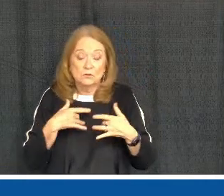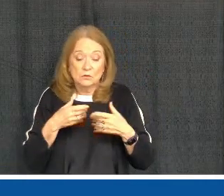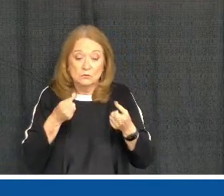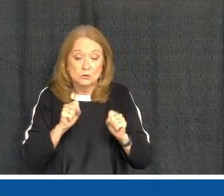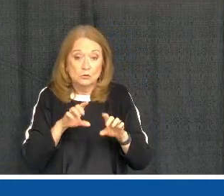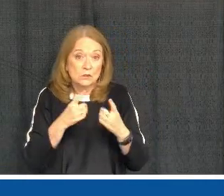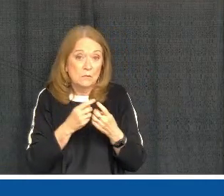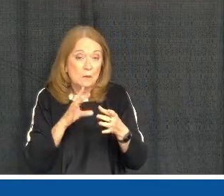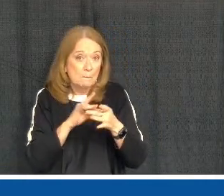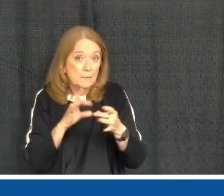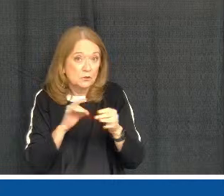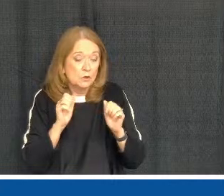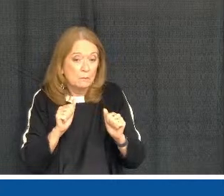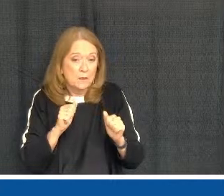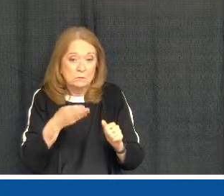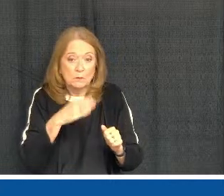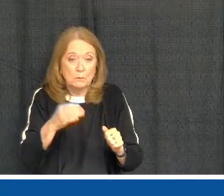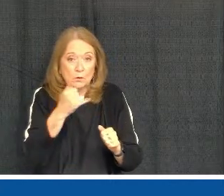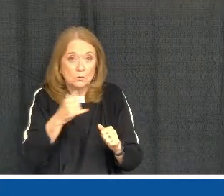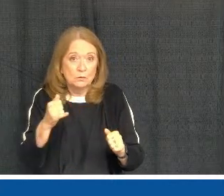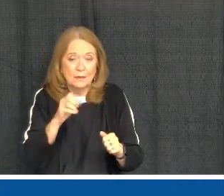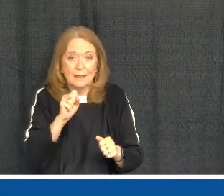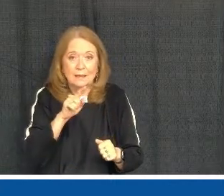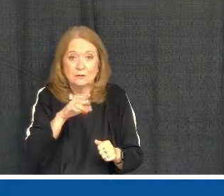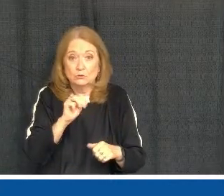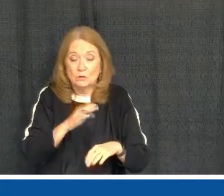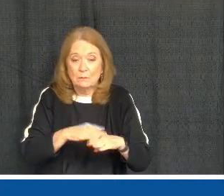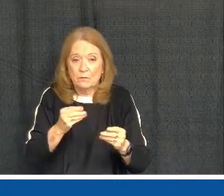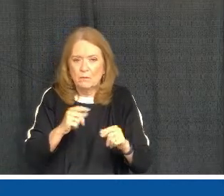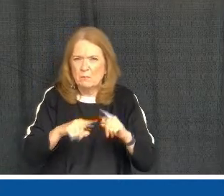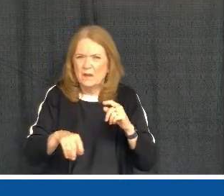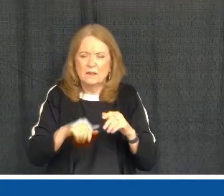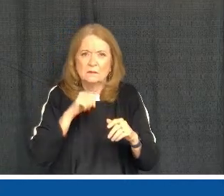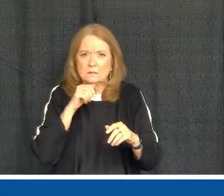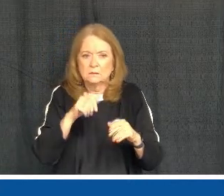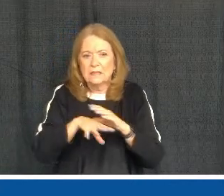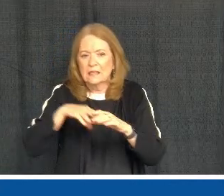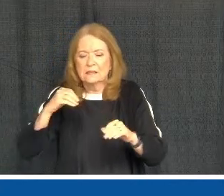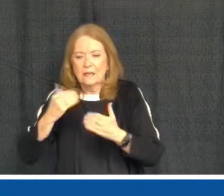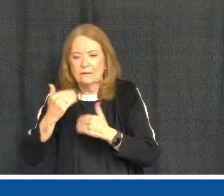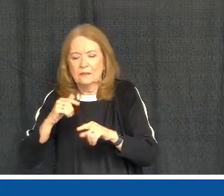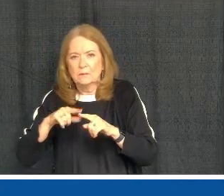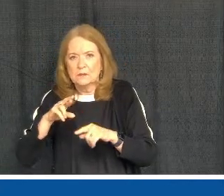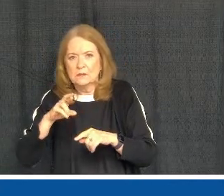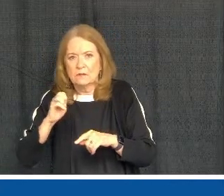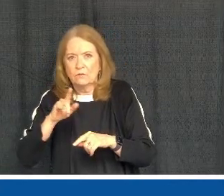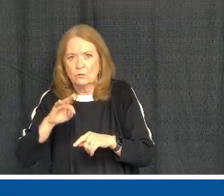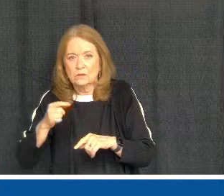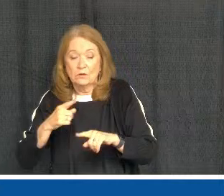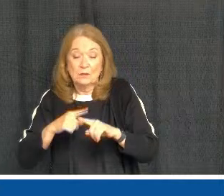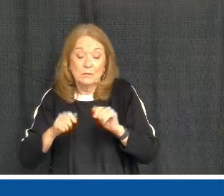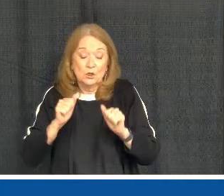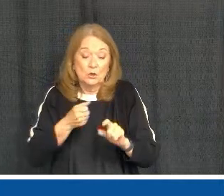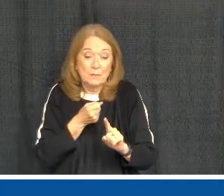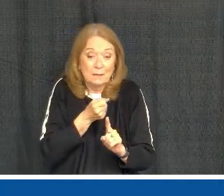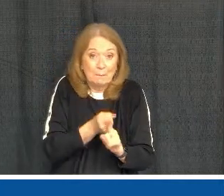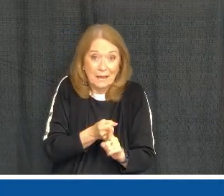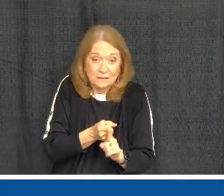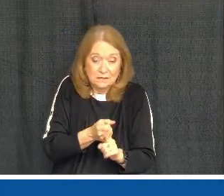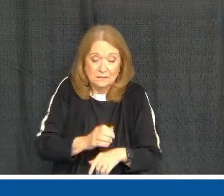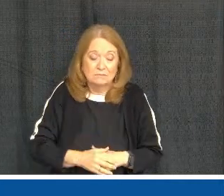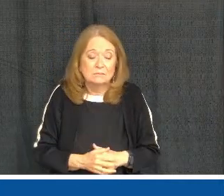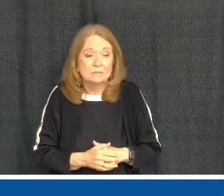did mention a possible blue line stream on the property, but it's outside the limits of the rezoning, but stream buffers may be impacted during site